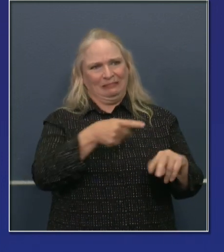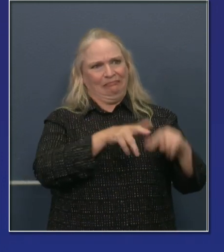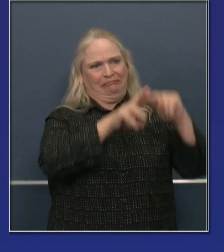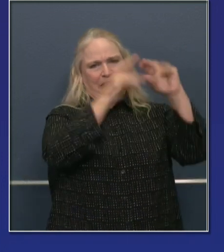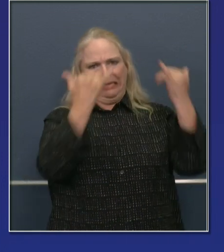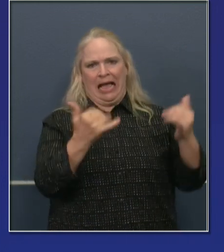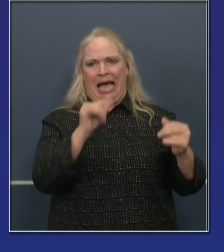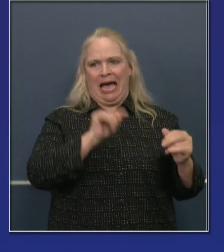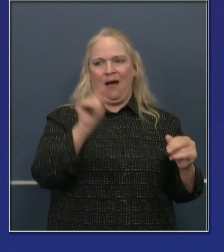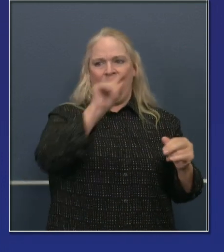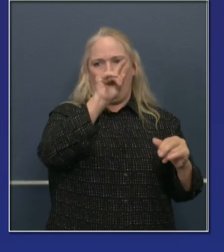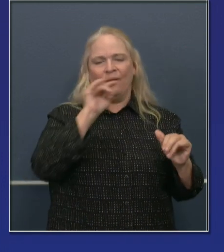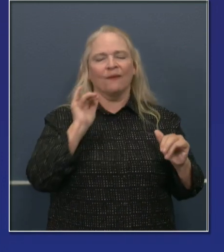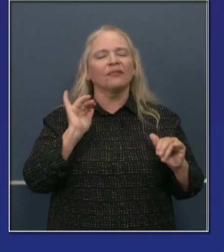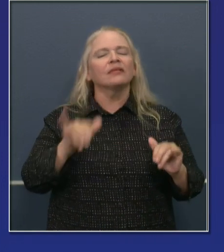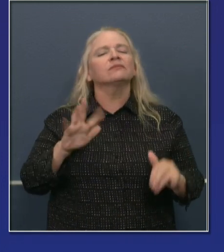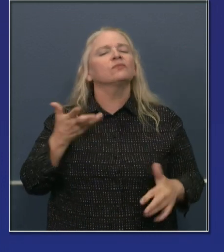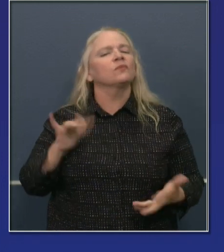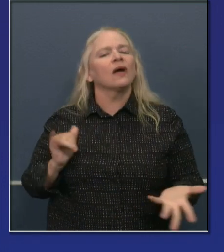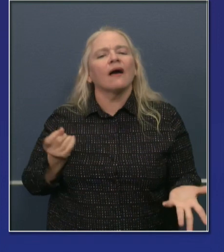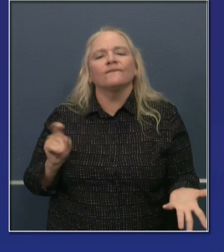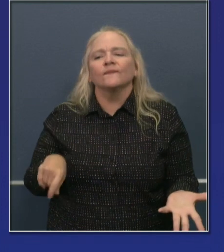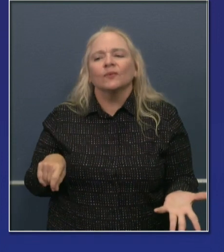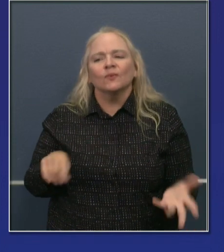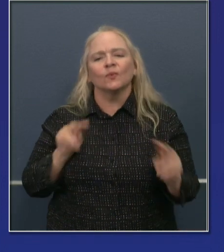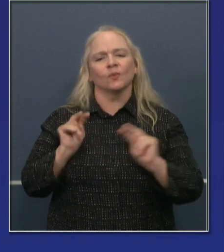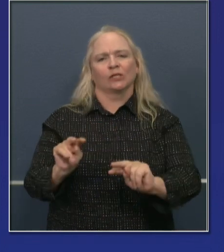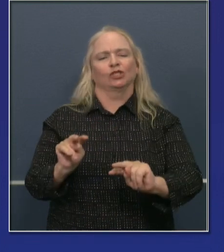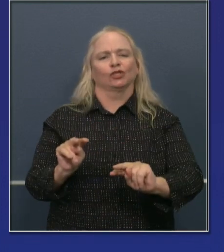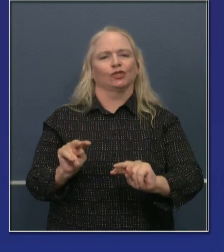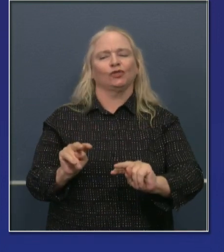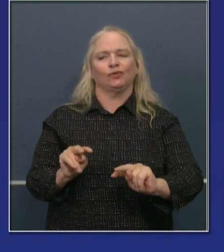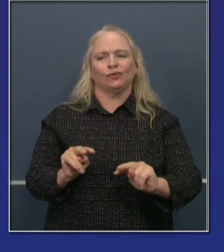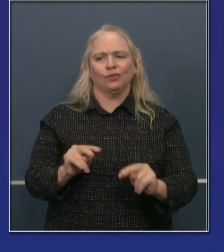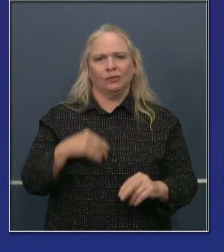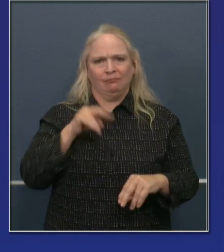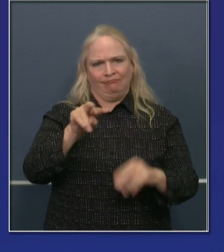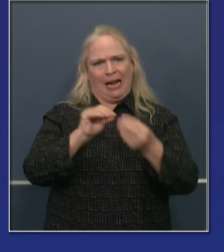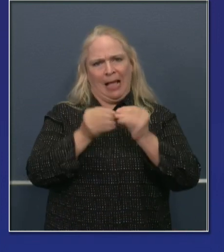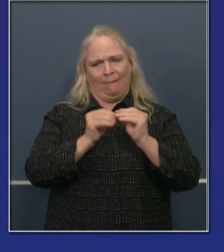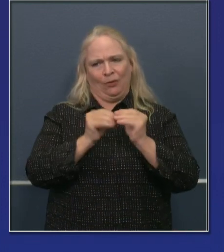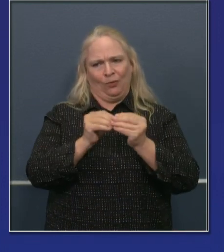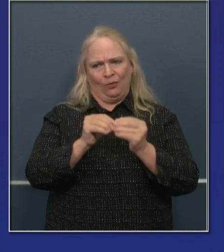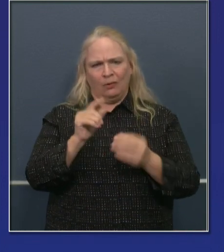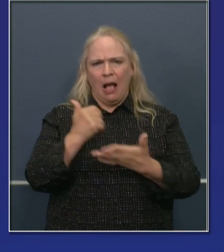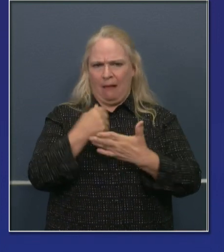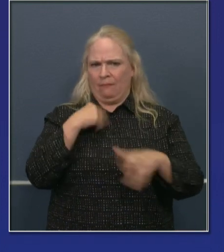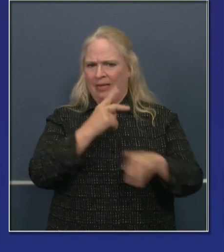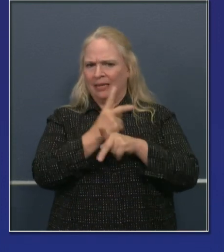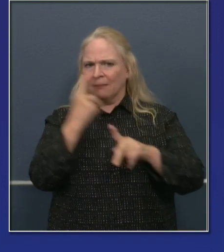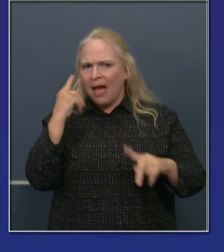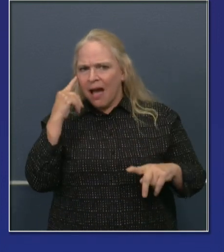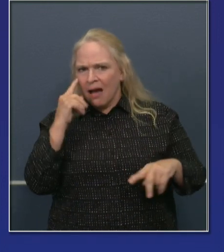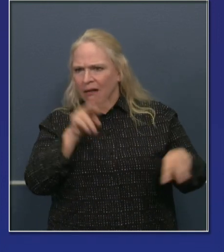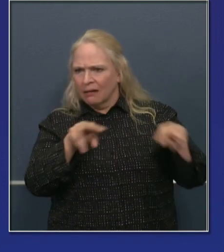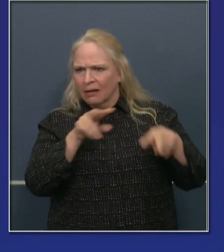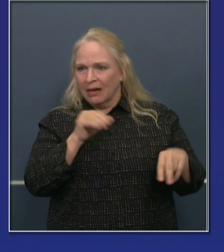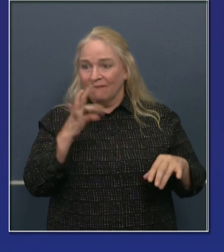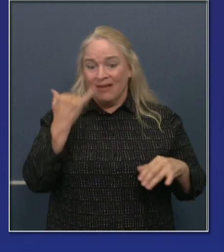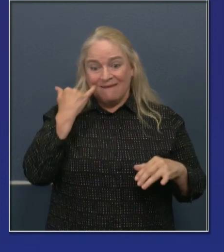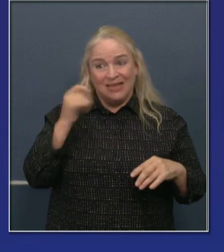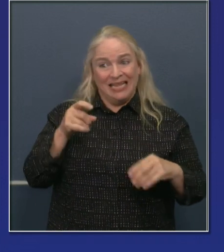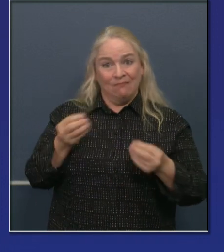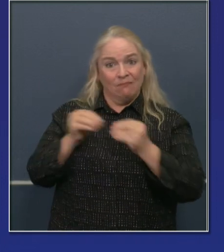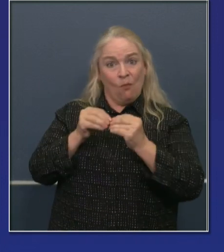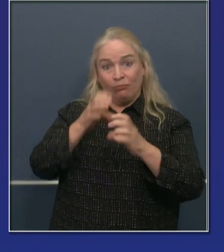then bears a consequence, the consequence being the data driving the decision to utilize that dimmer switch. Long way of saying